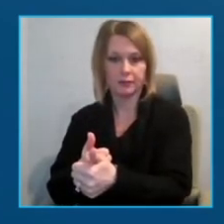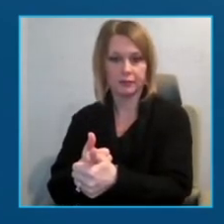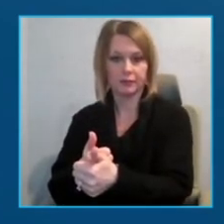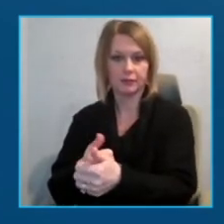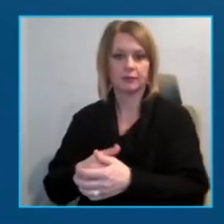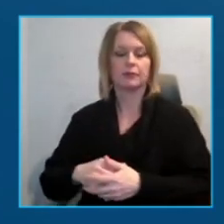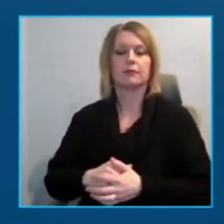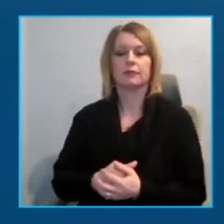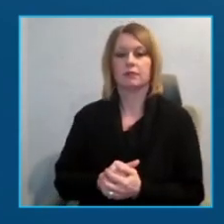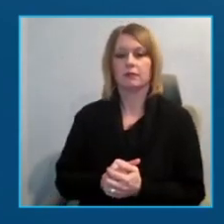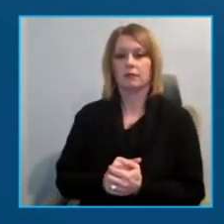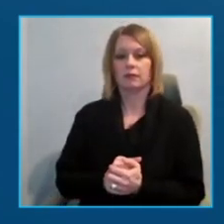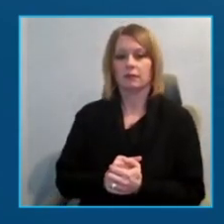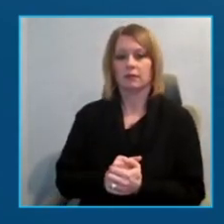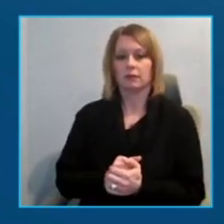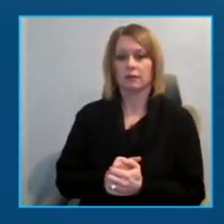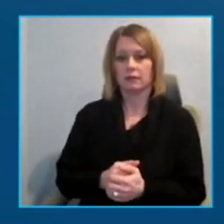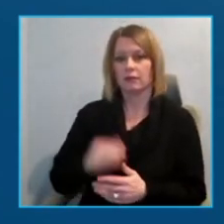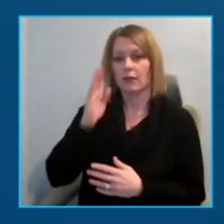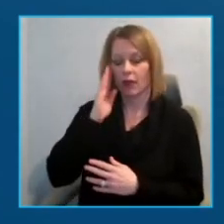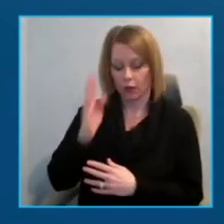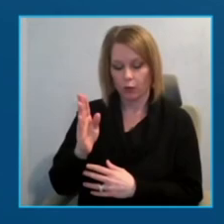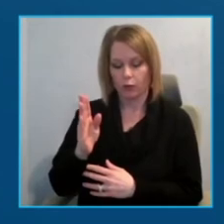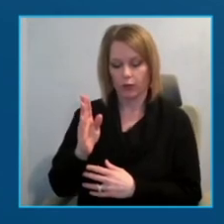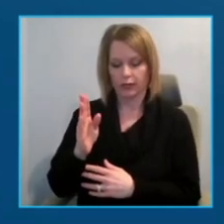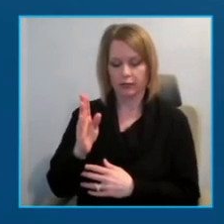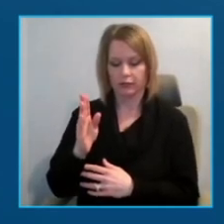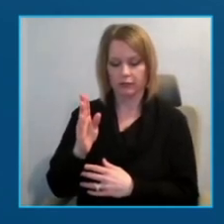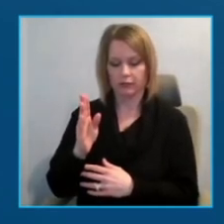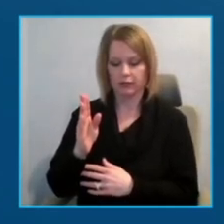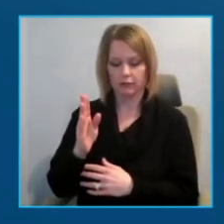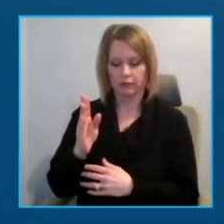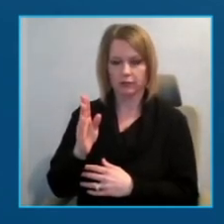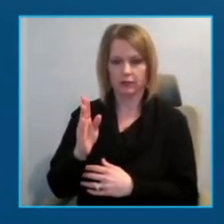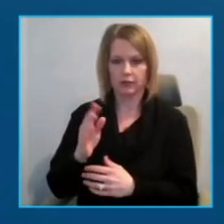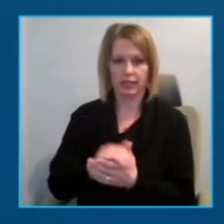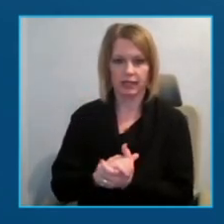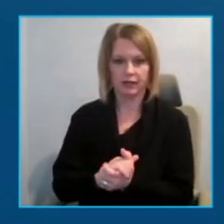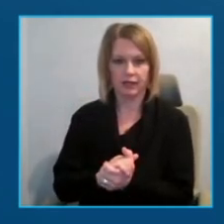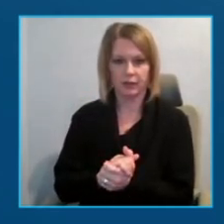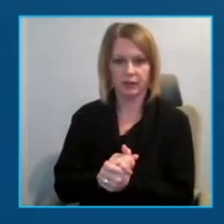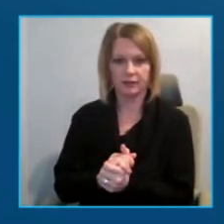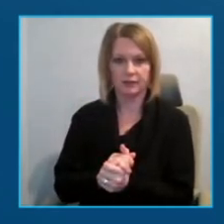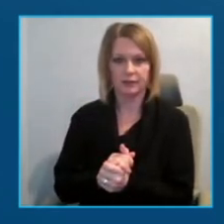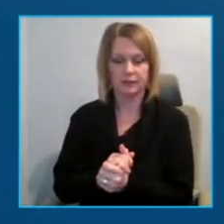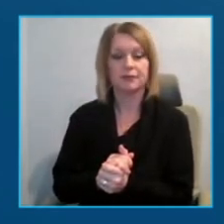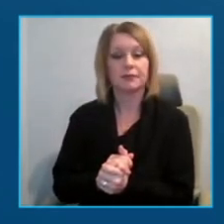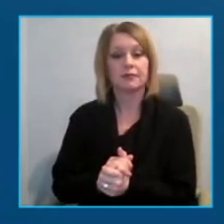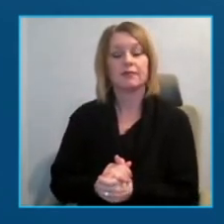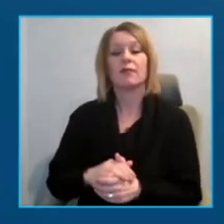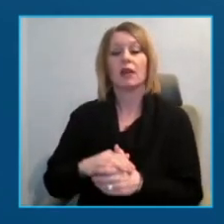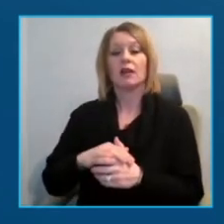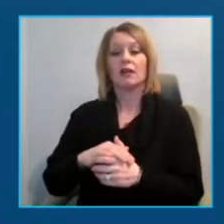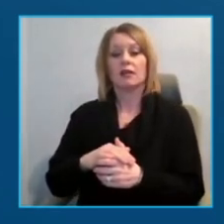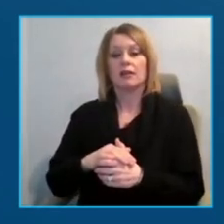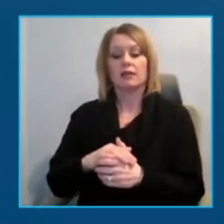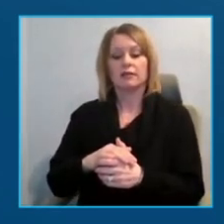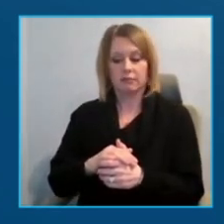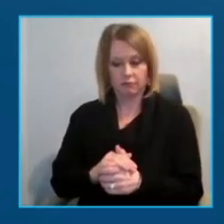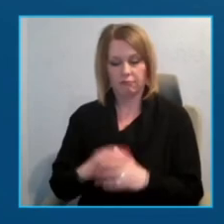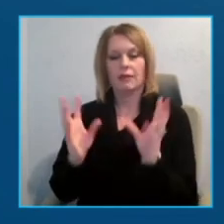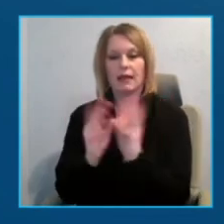defining when the state party executive committee is permitted to go into closed executive sessions and when meetings must be open to the